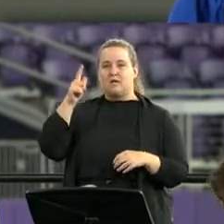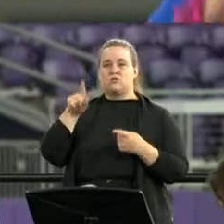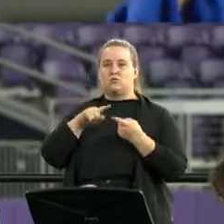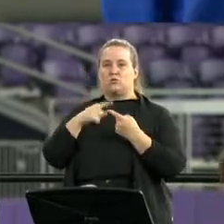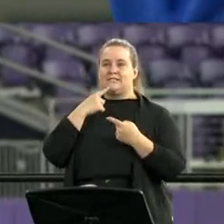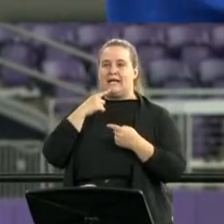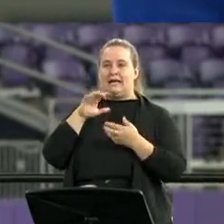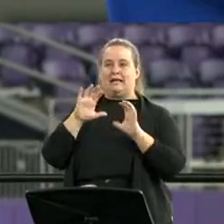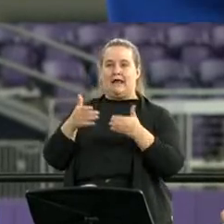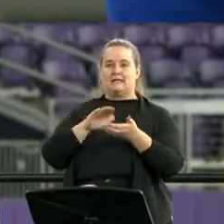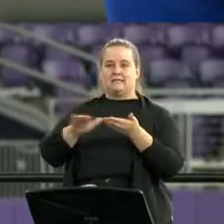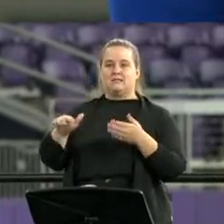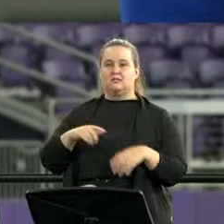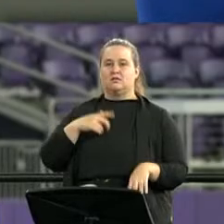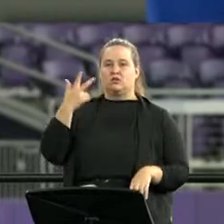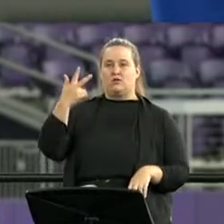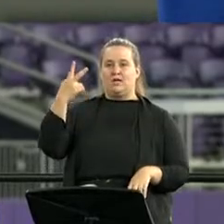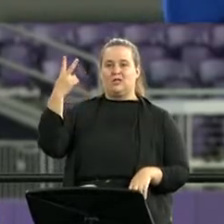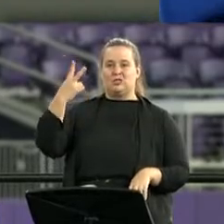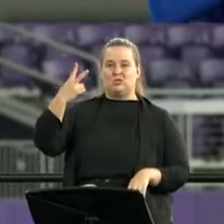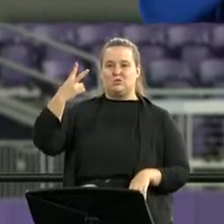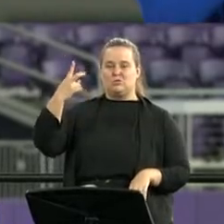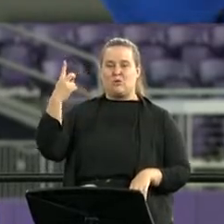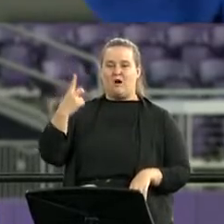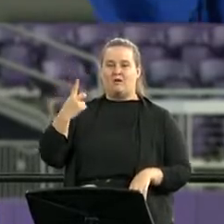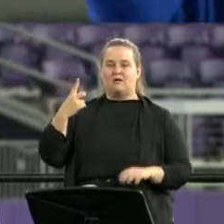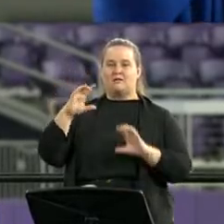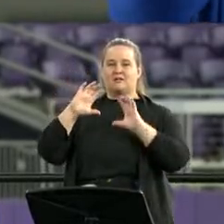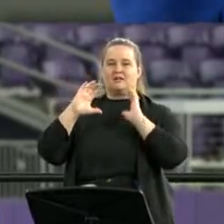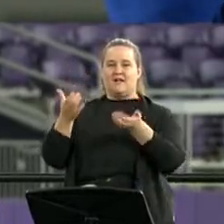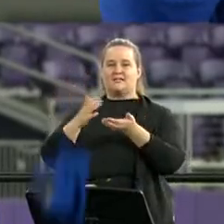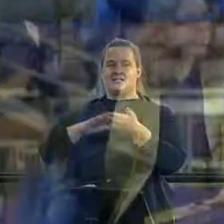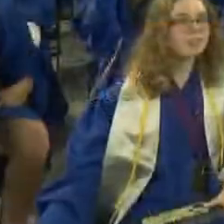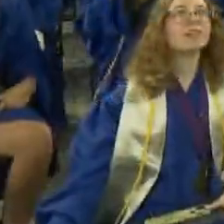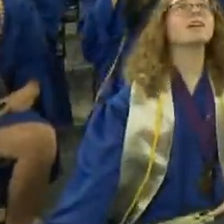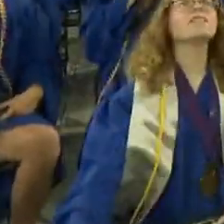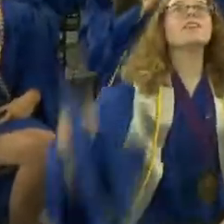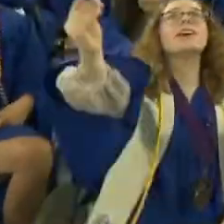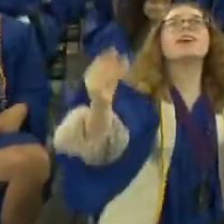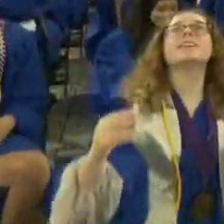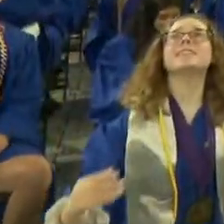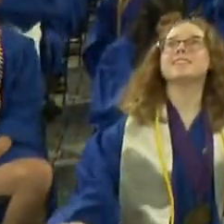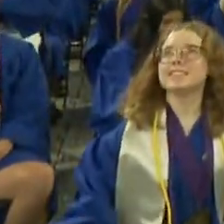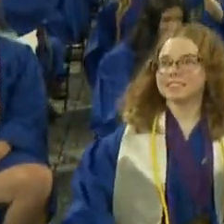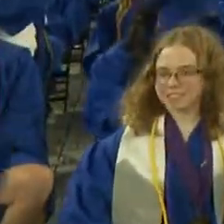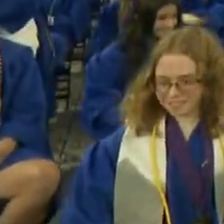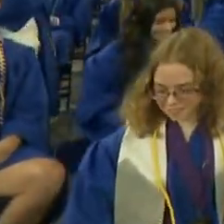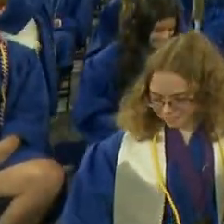dismissed. Three, two, one, class dismissed!